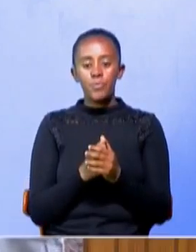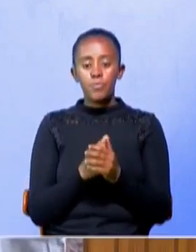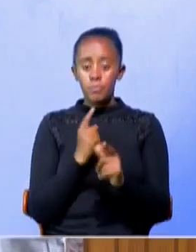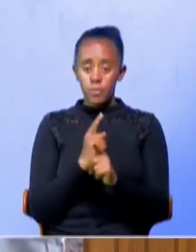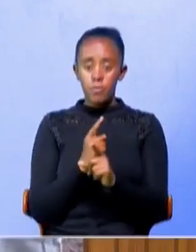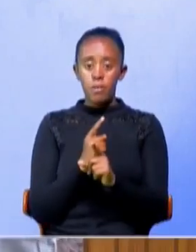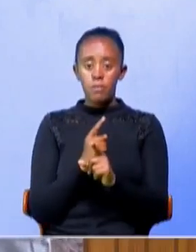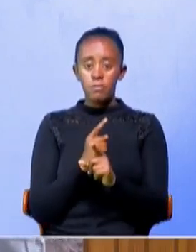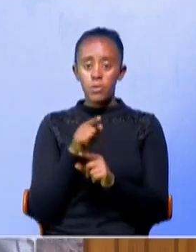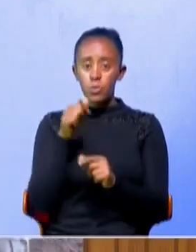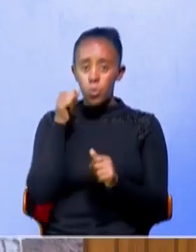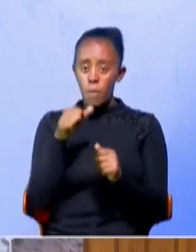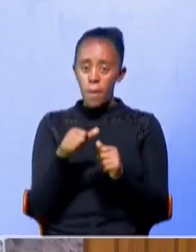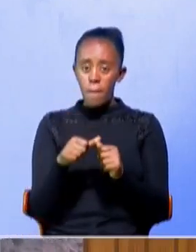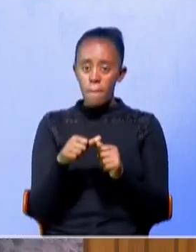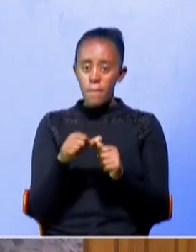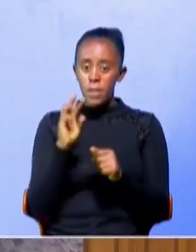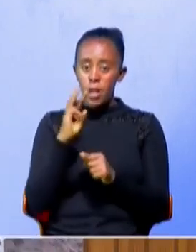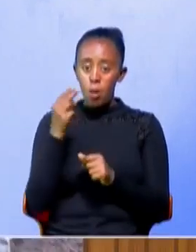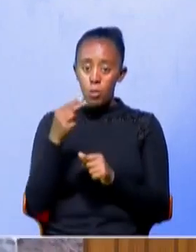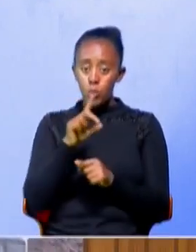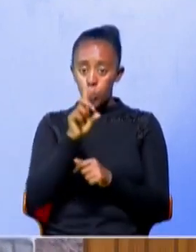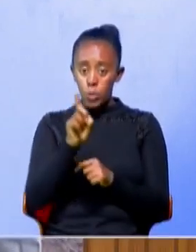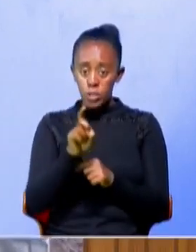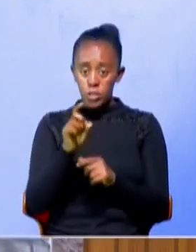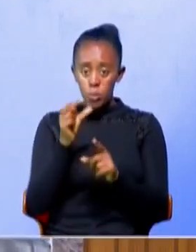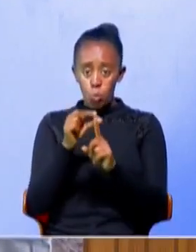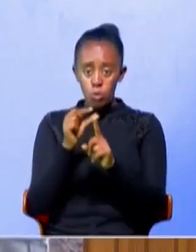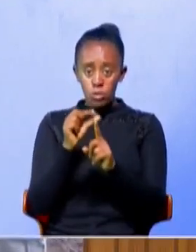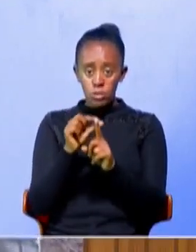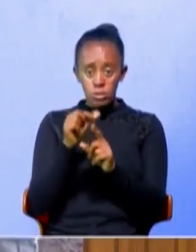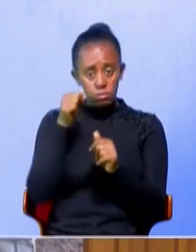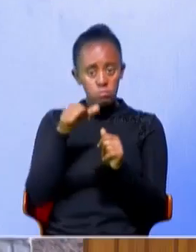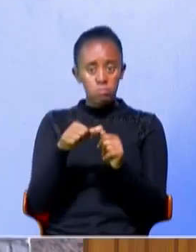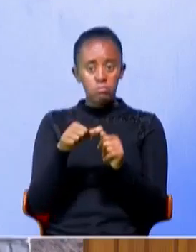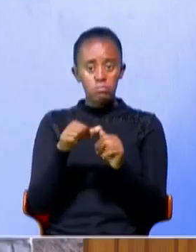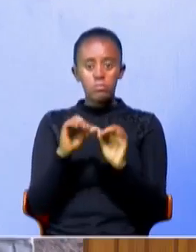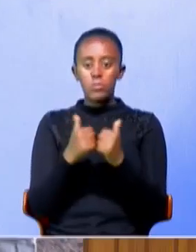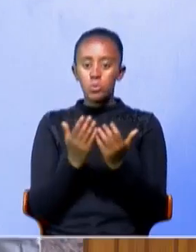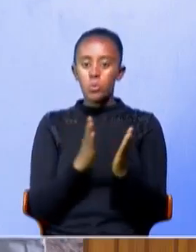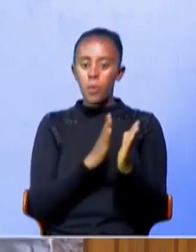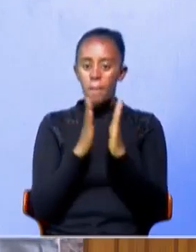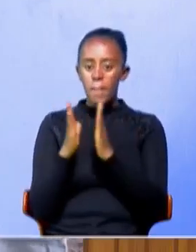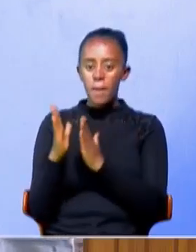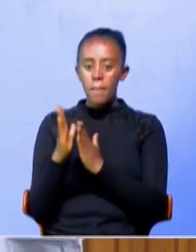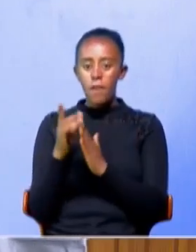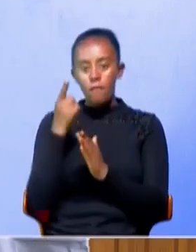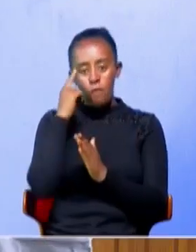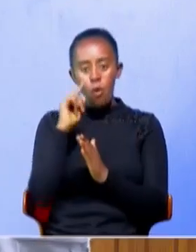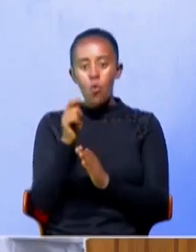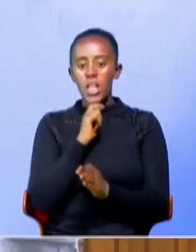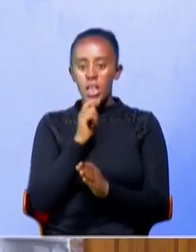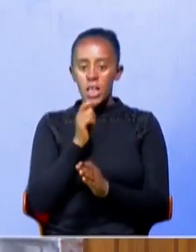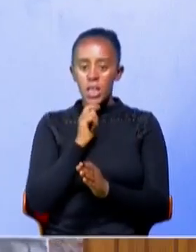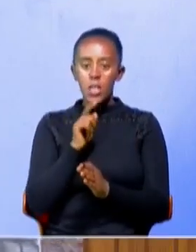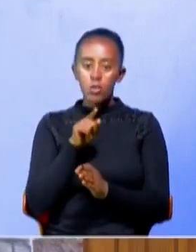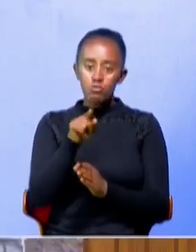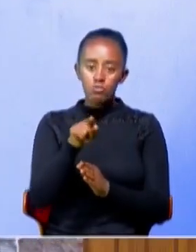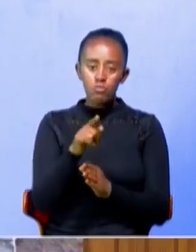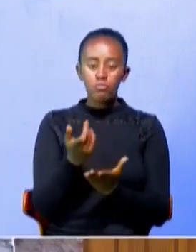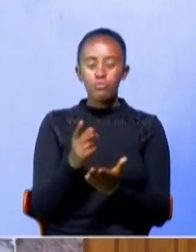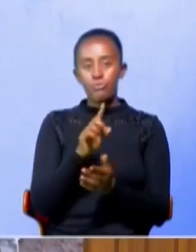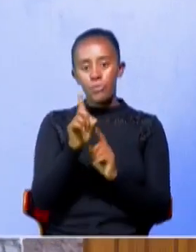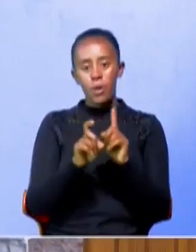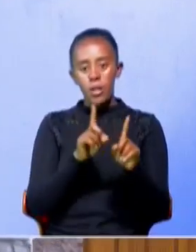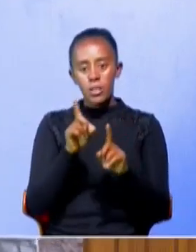Right? You remember those WH question words? In order to prepare for interview, you have to ask